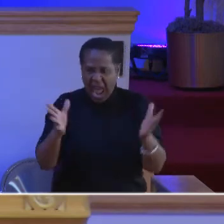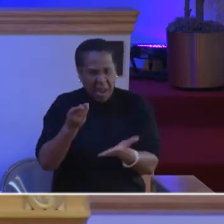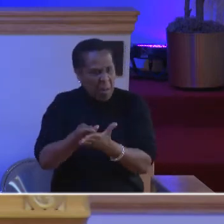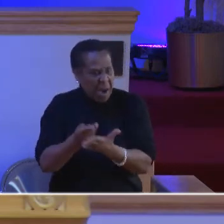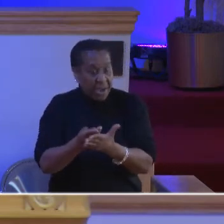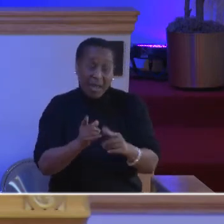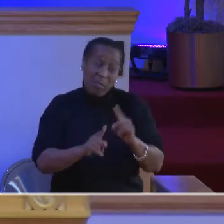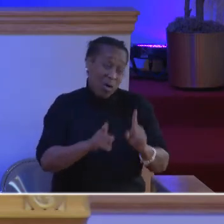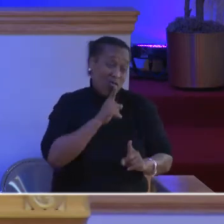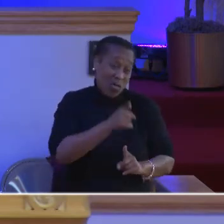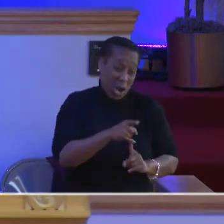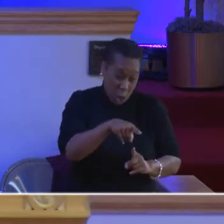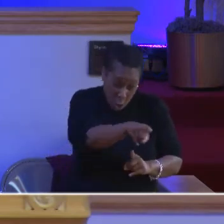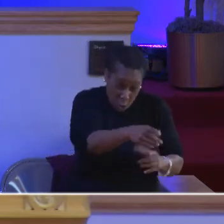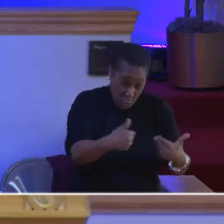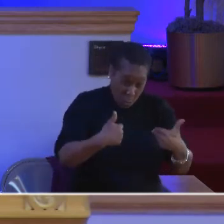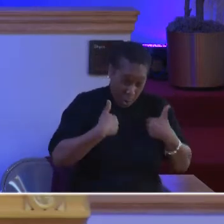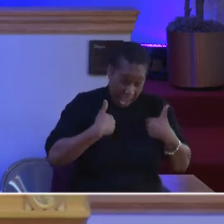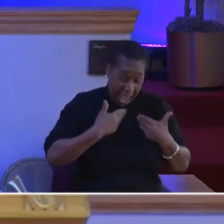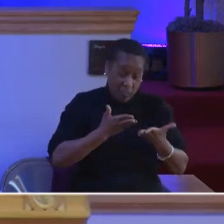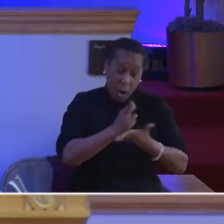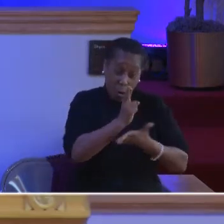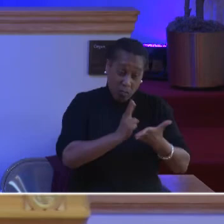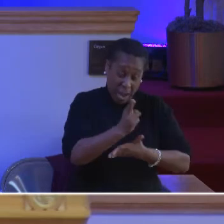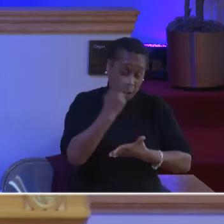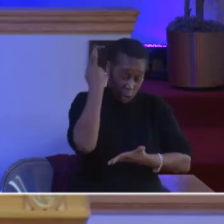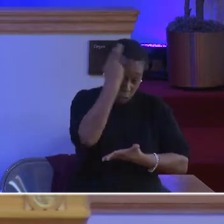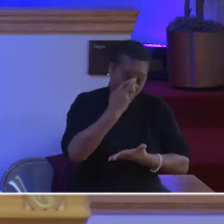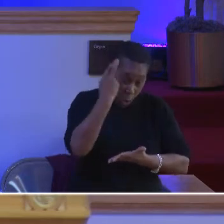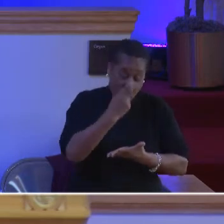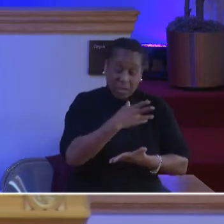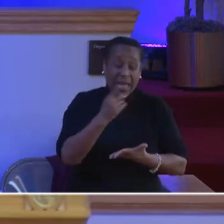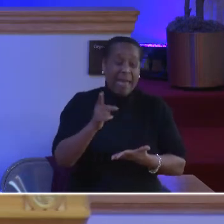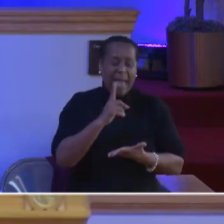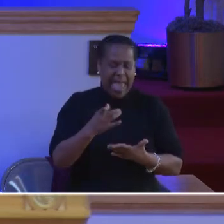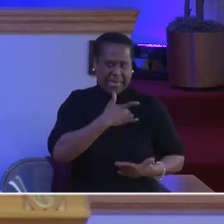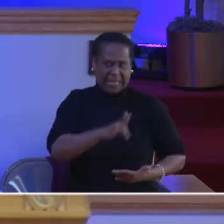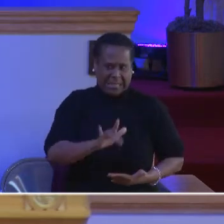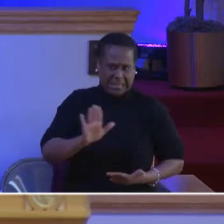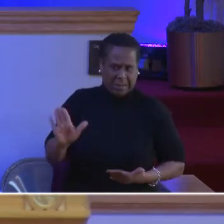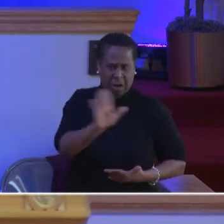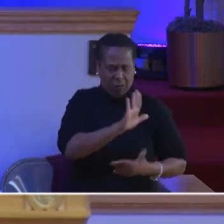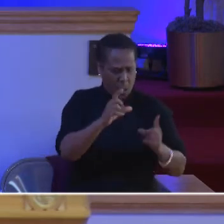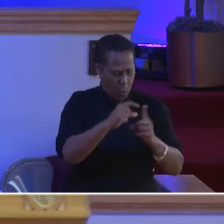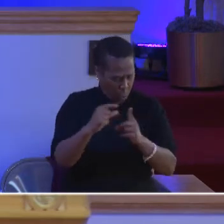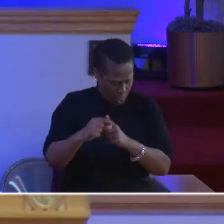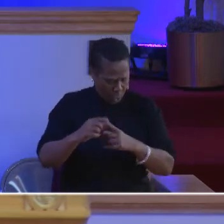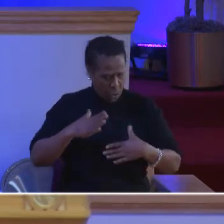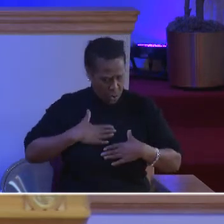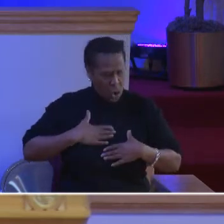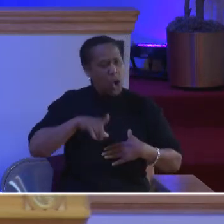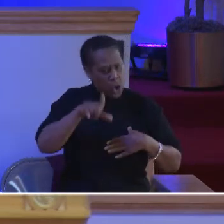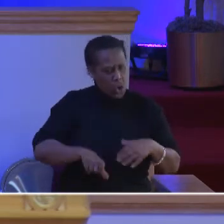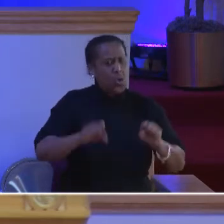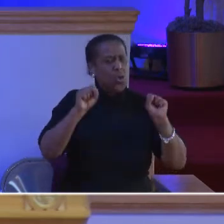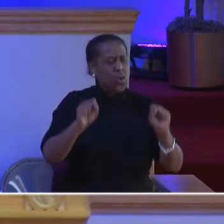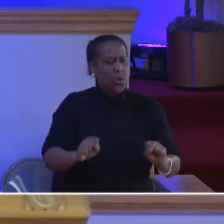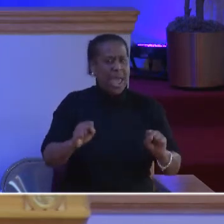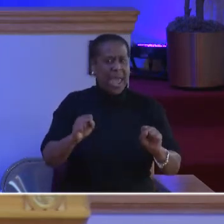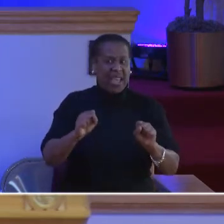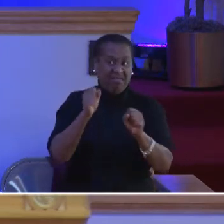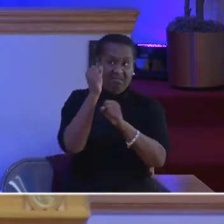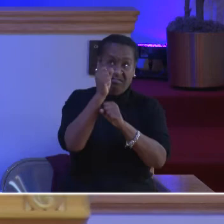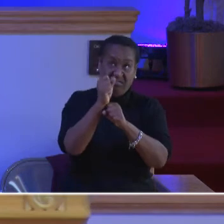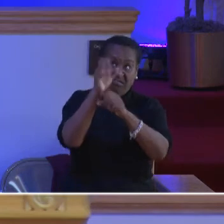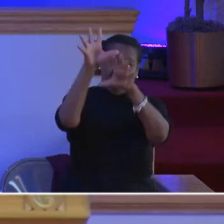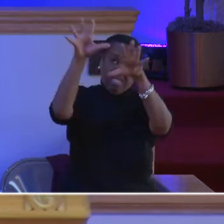But really, if you got a righteous cause and a sense of your word, you can take down giants. If